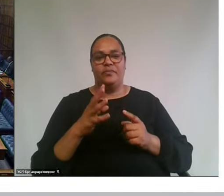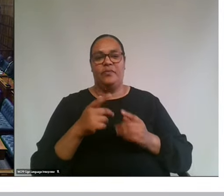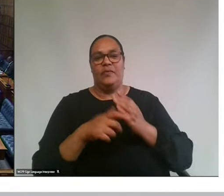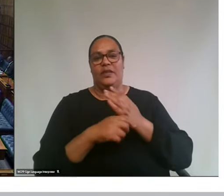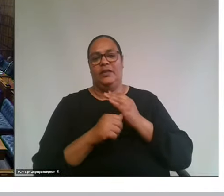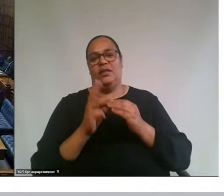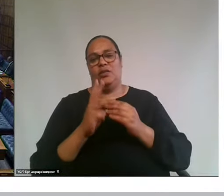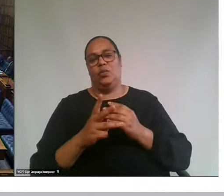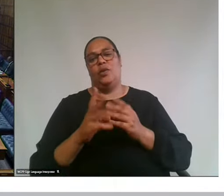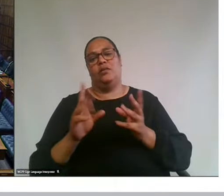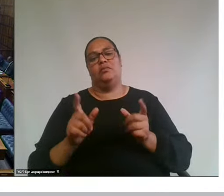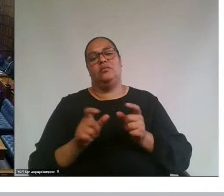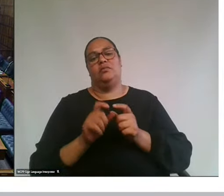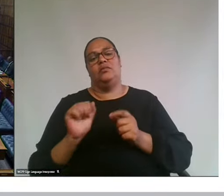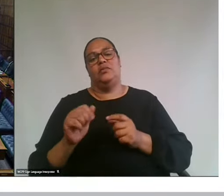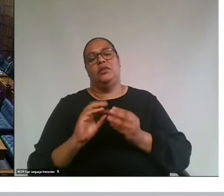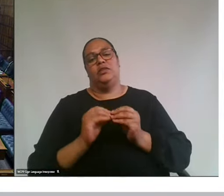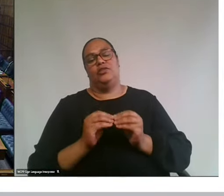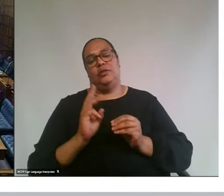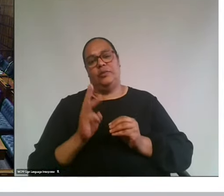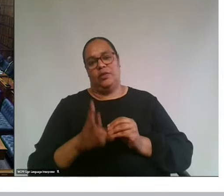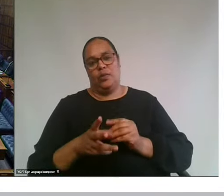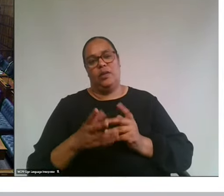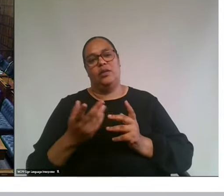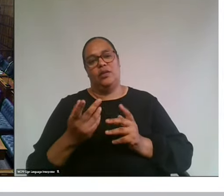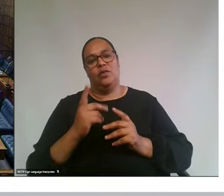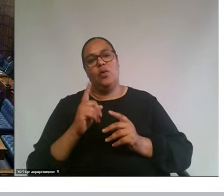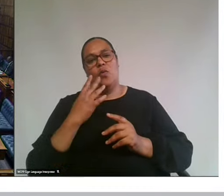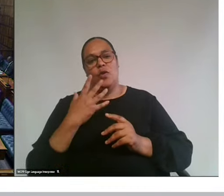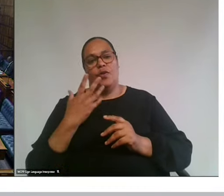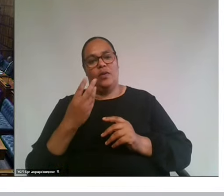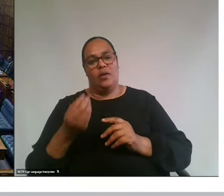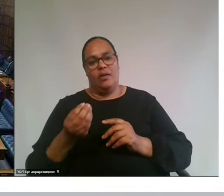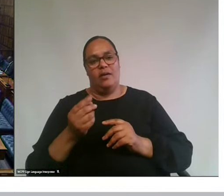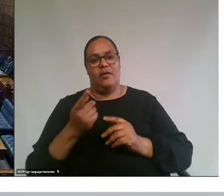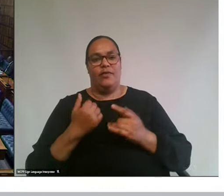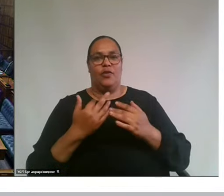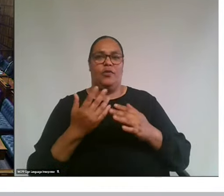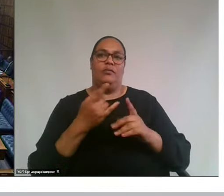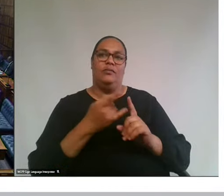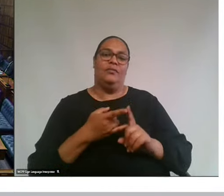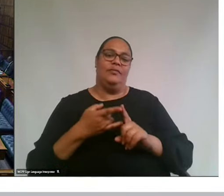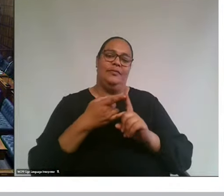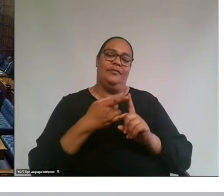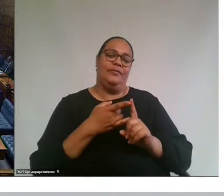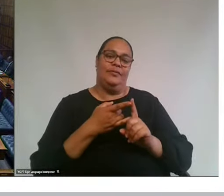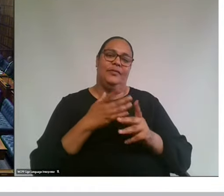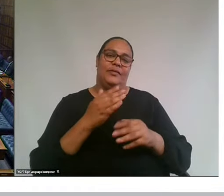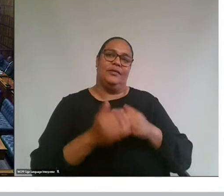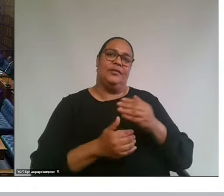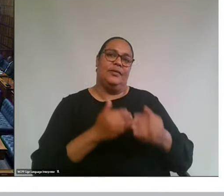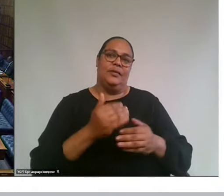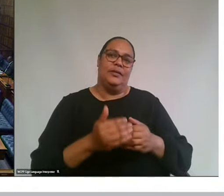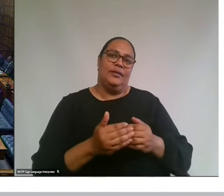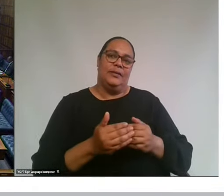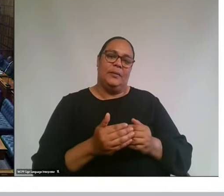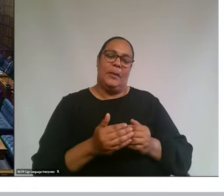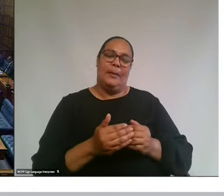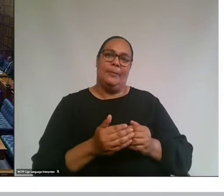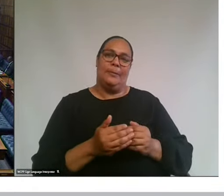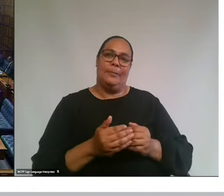accordance with that carbon border adjustments and having using green hydrogen in these industrial processes are producing green